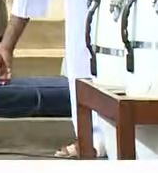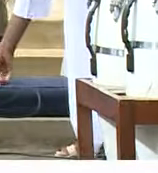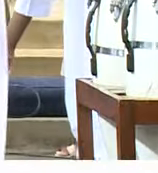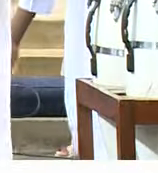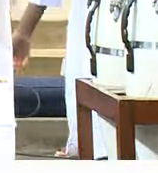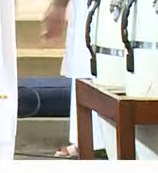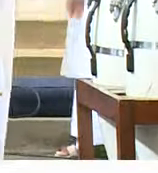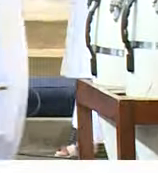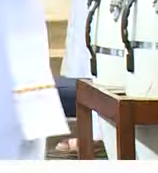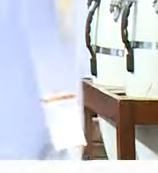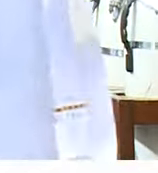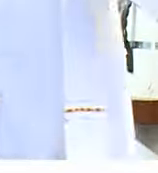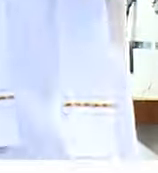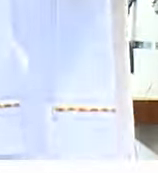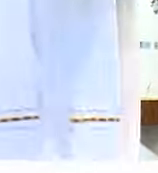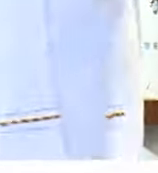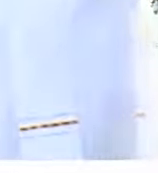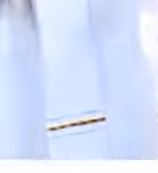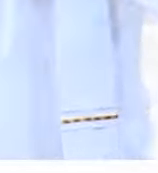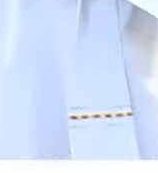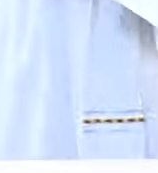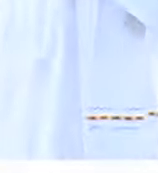us.